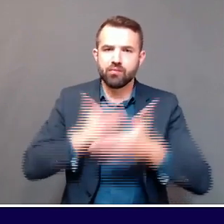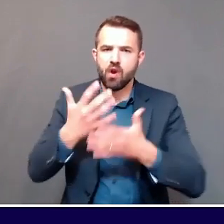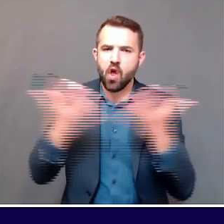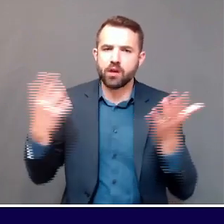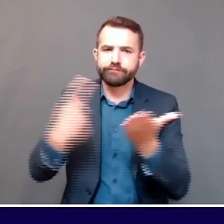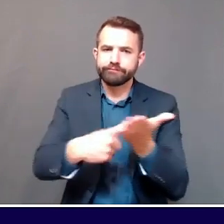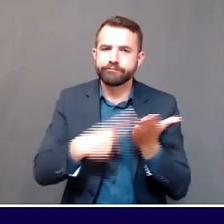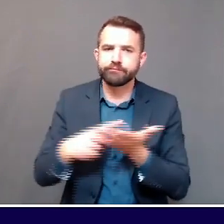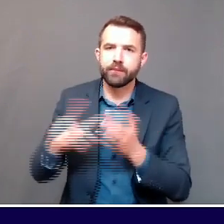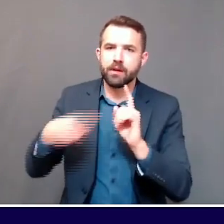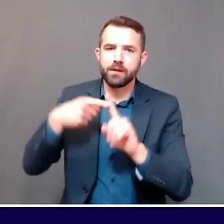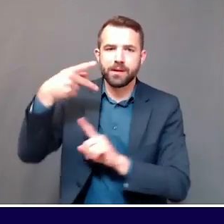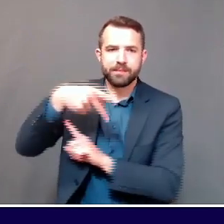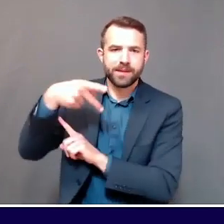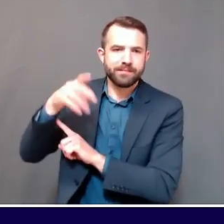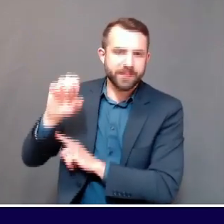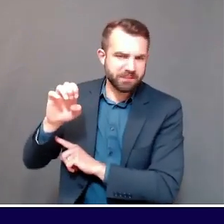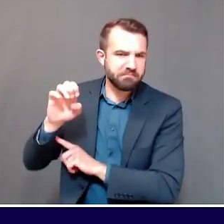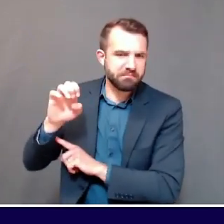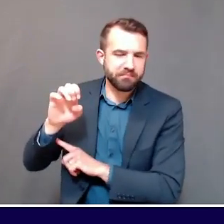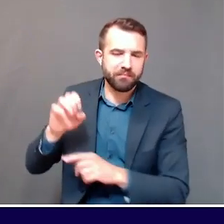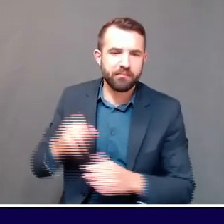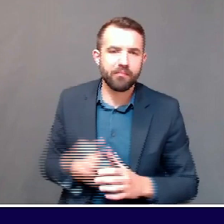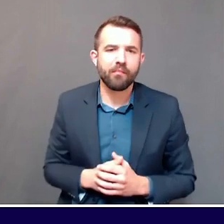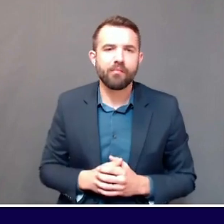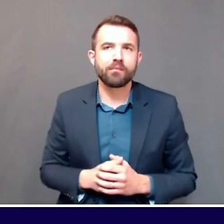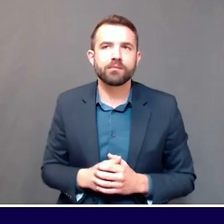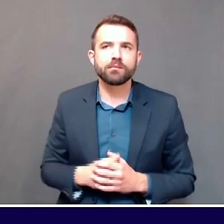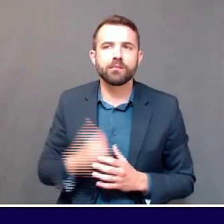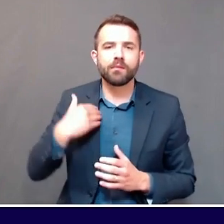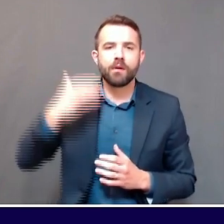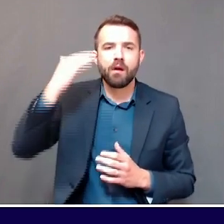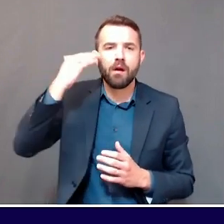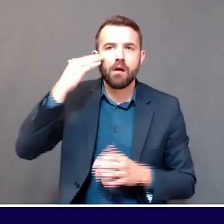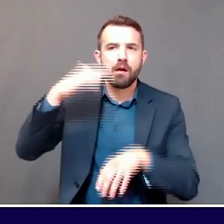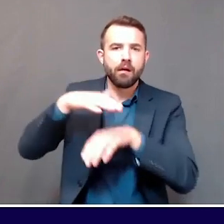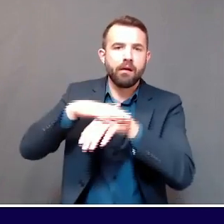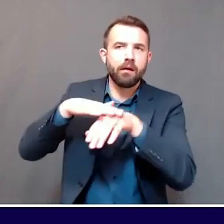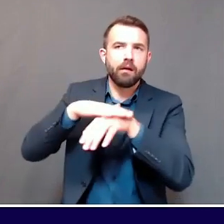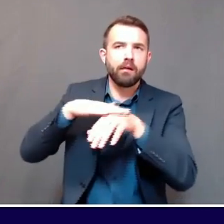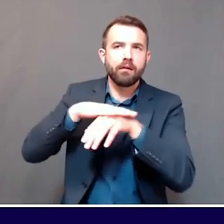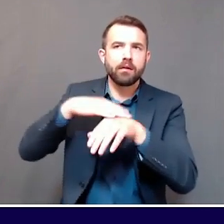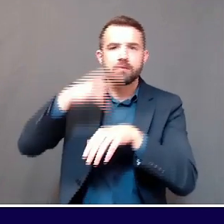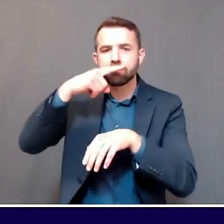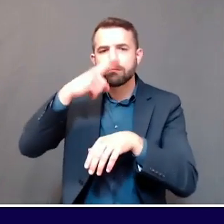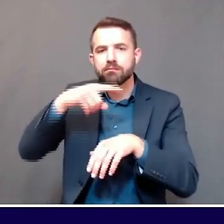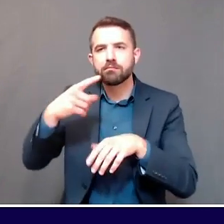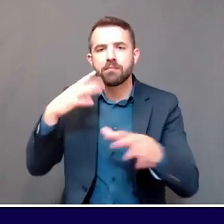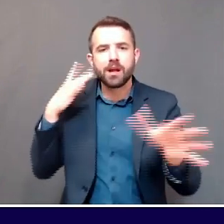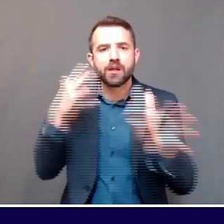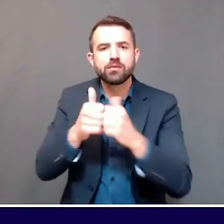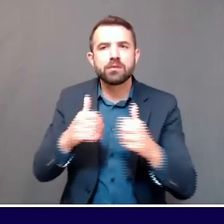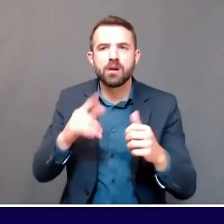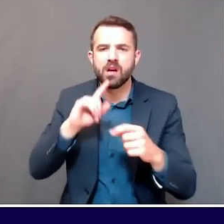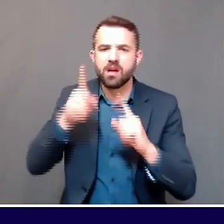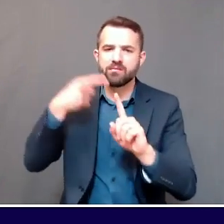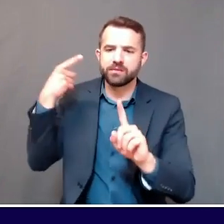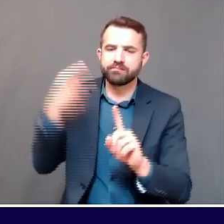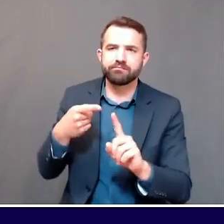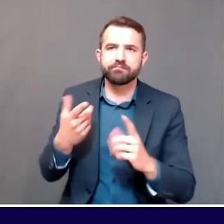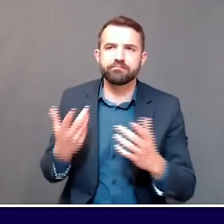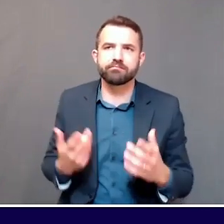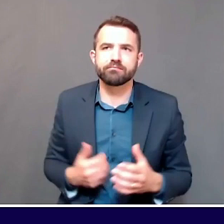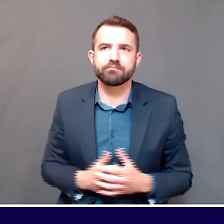And can you give us, I know you talked about it already, can you give us a little update on the length in which we have before that